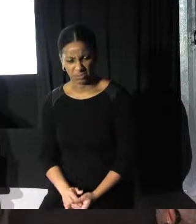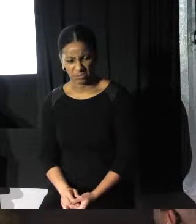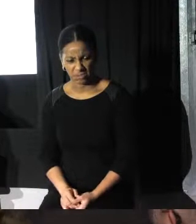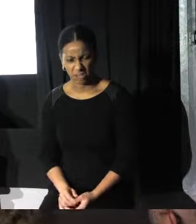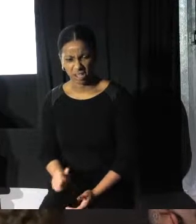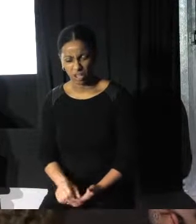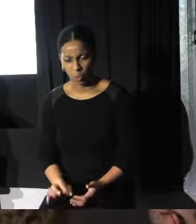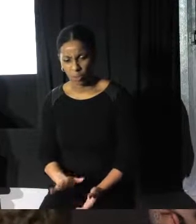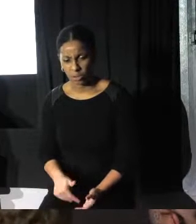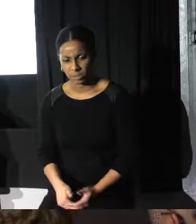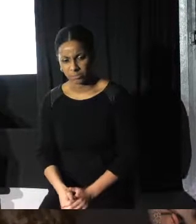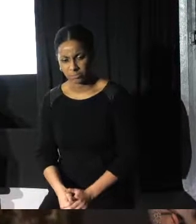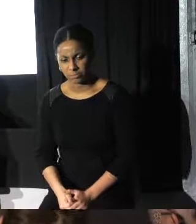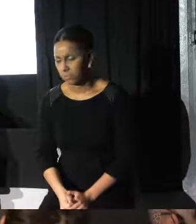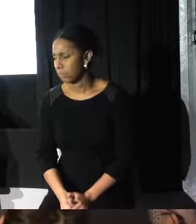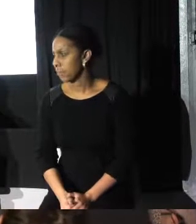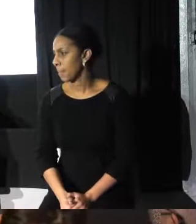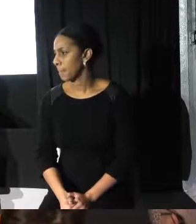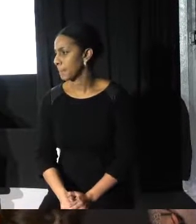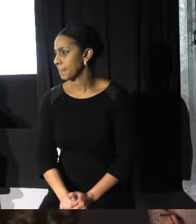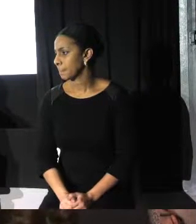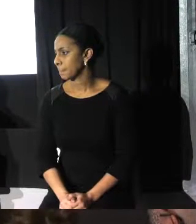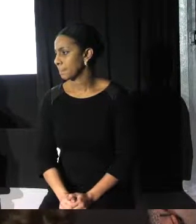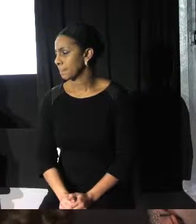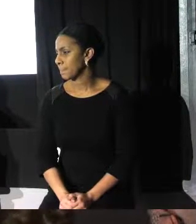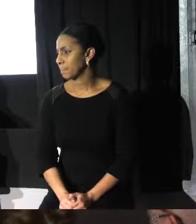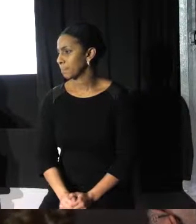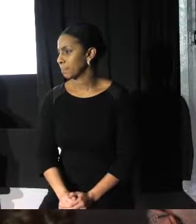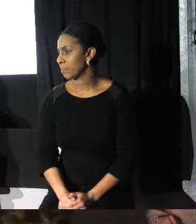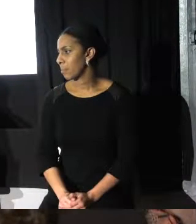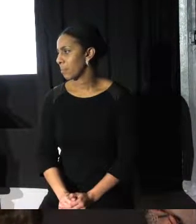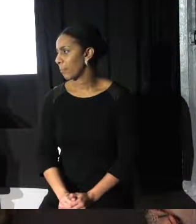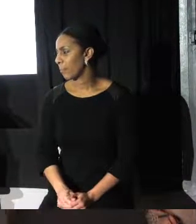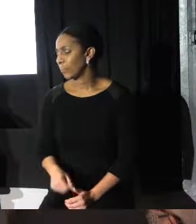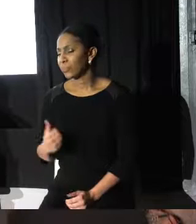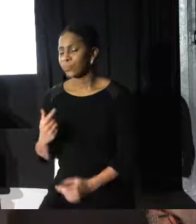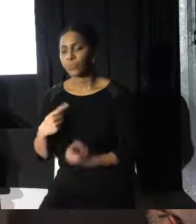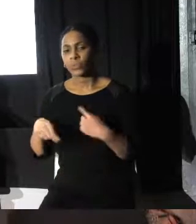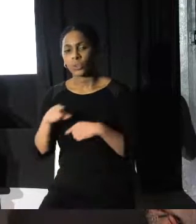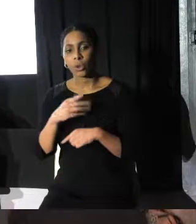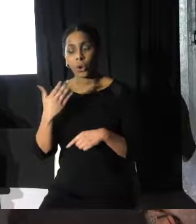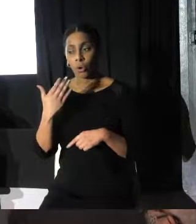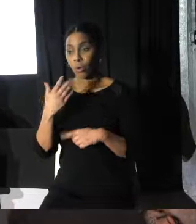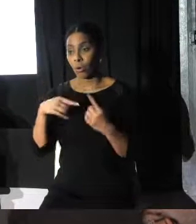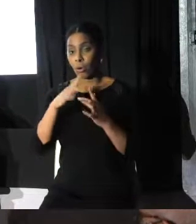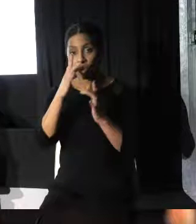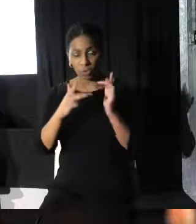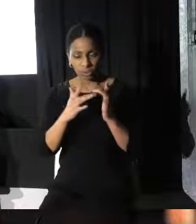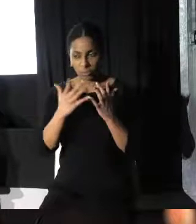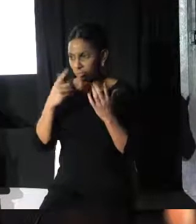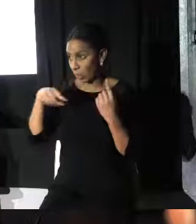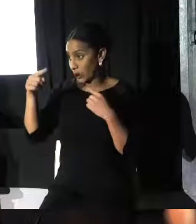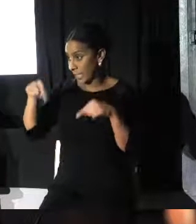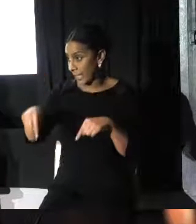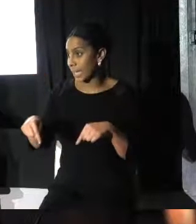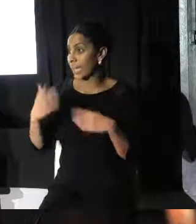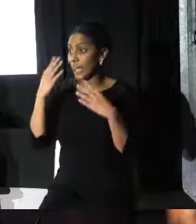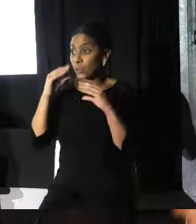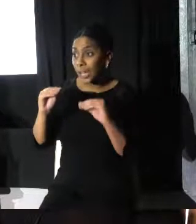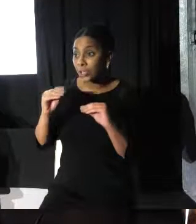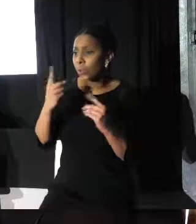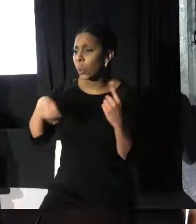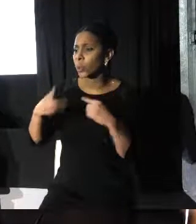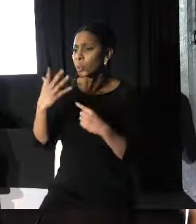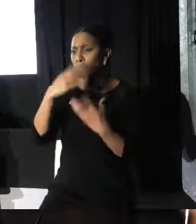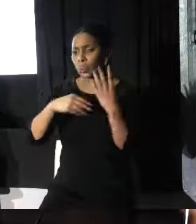any history teachers, either online or sort of here, and certainly for parents of those being taught